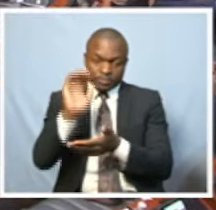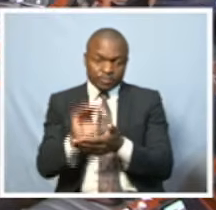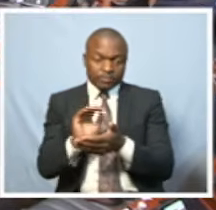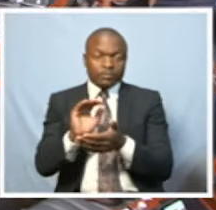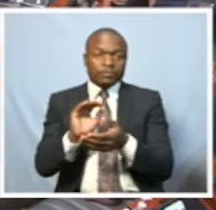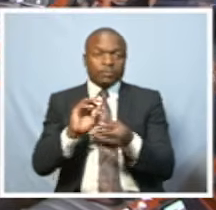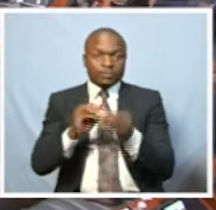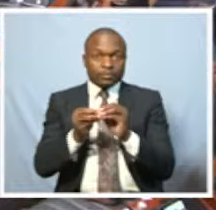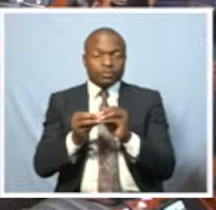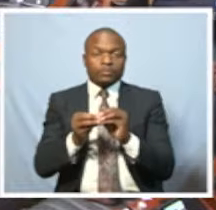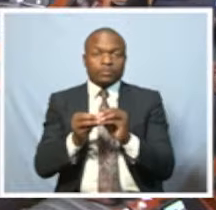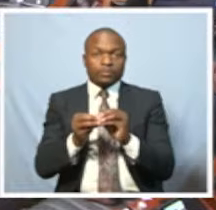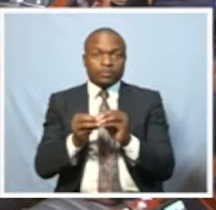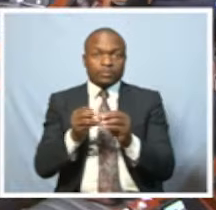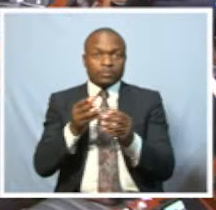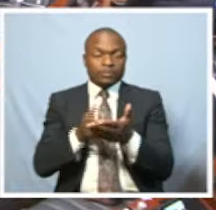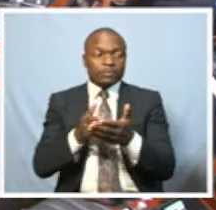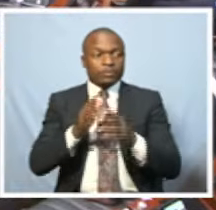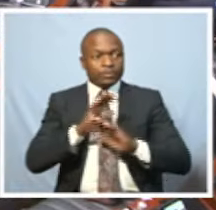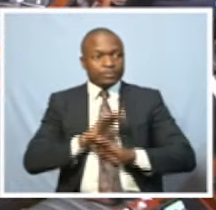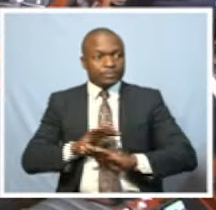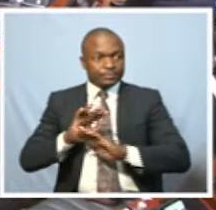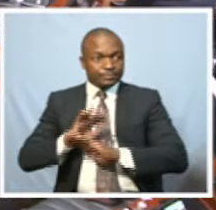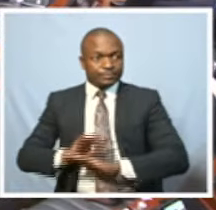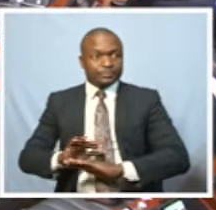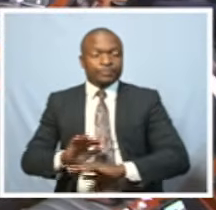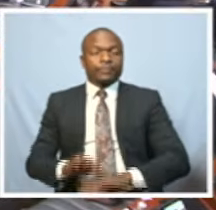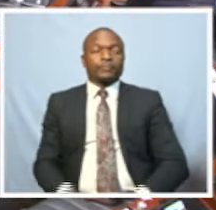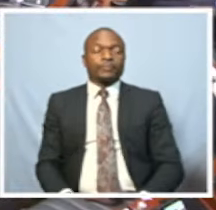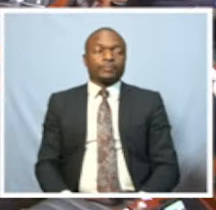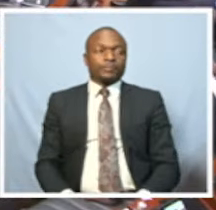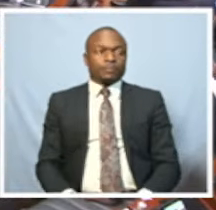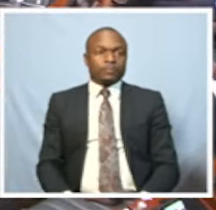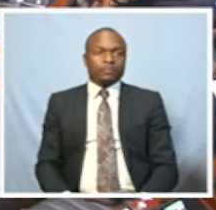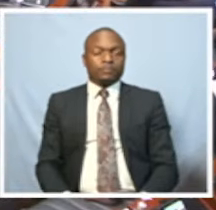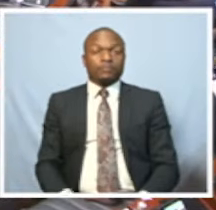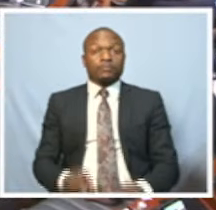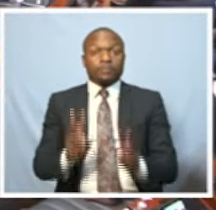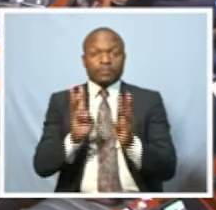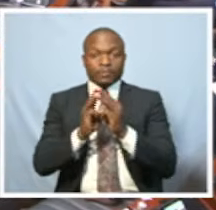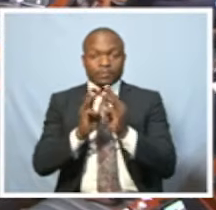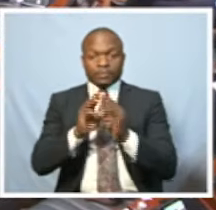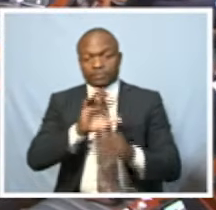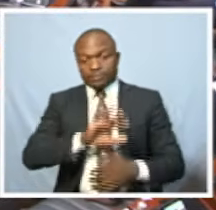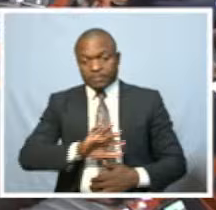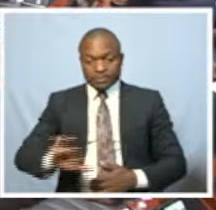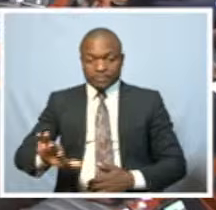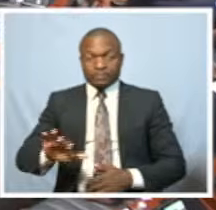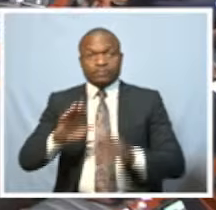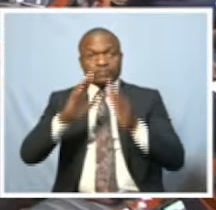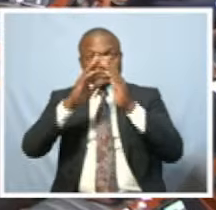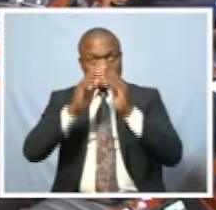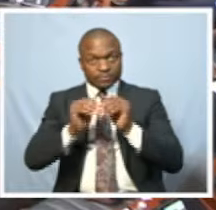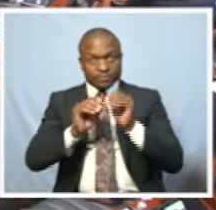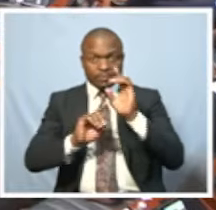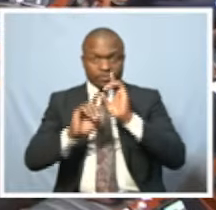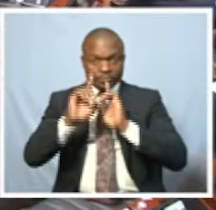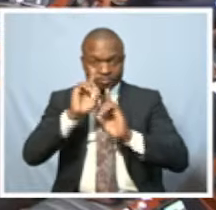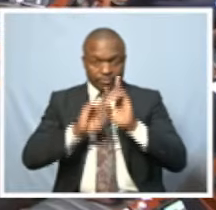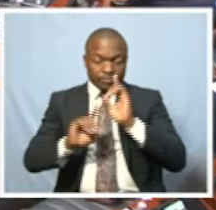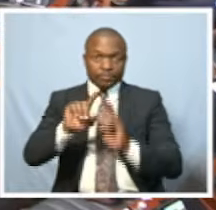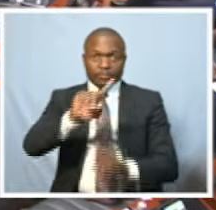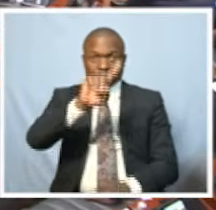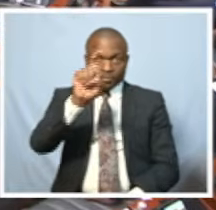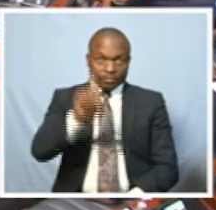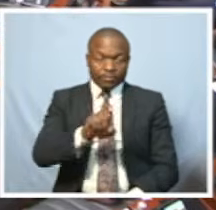cases of maternal and infant mortalities. A quorum has been formed and business now continues. When business was suspended, the House was considering